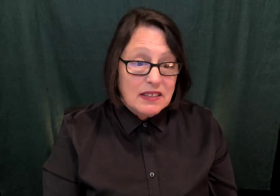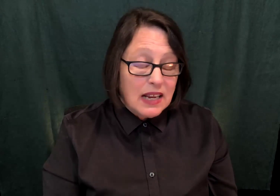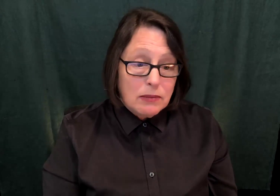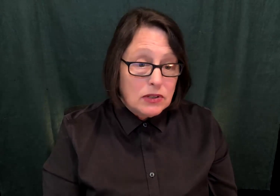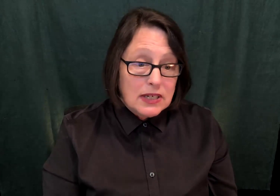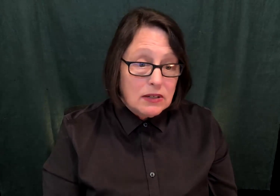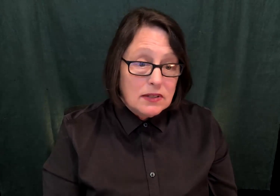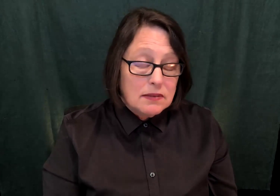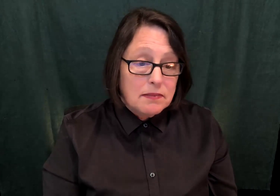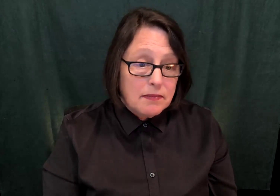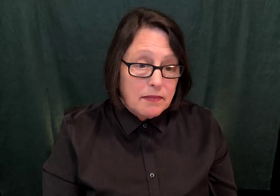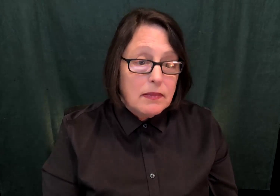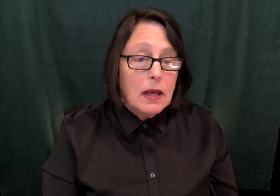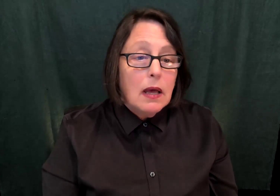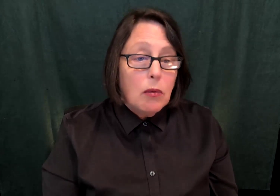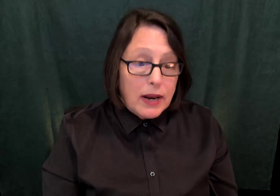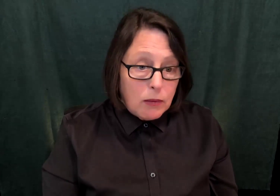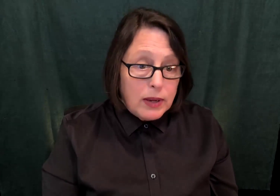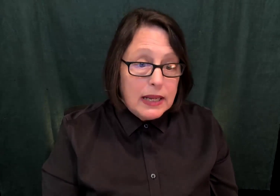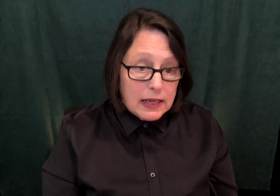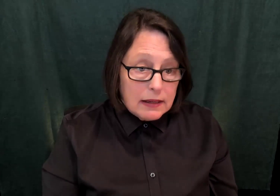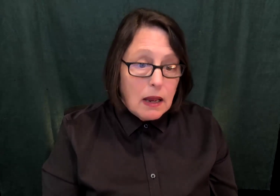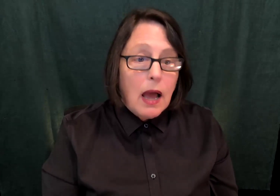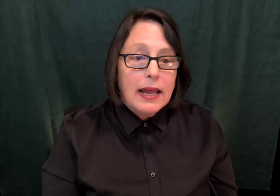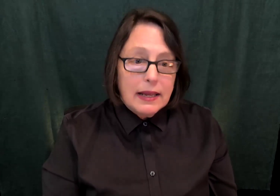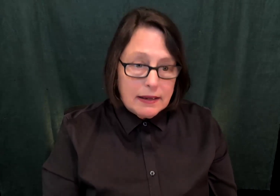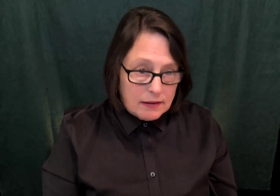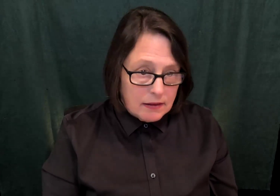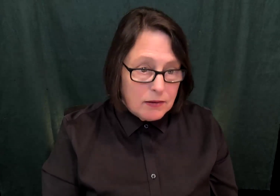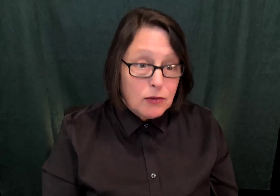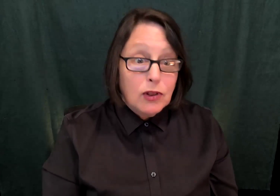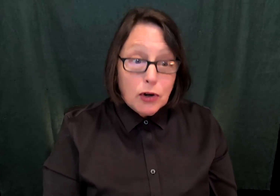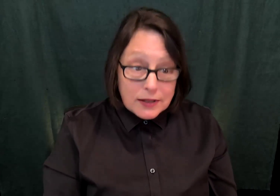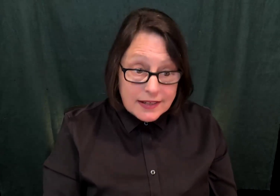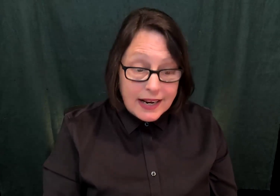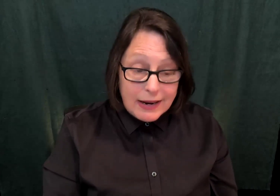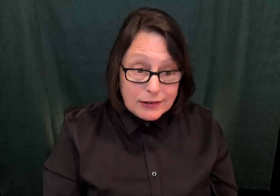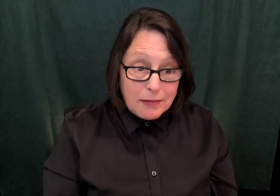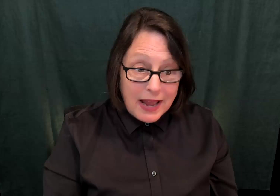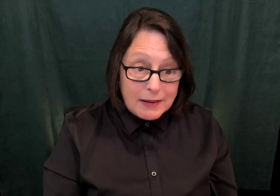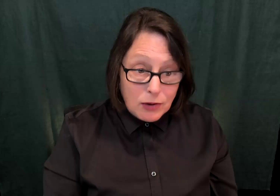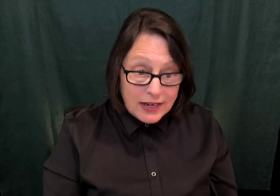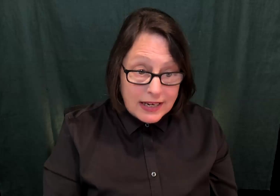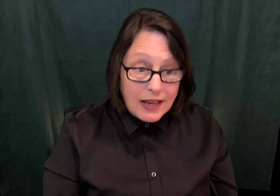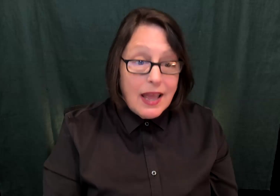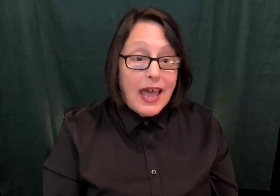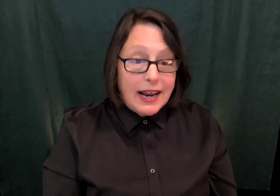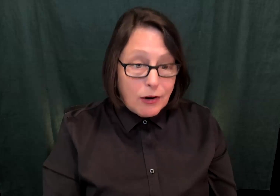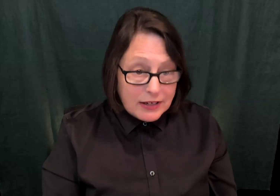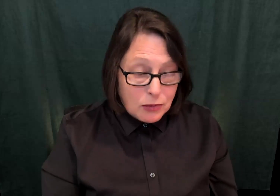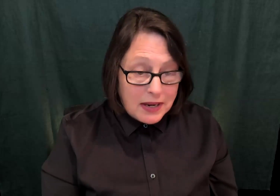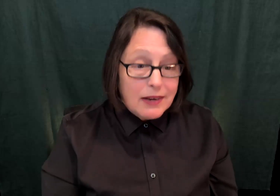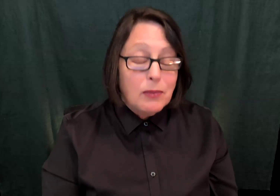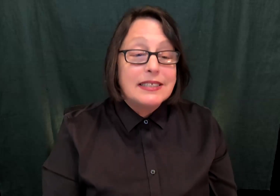have any sign language skills. When I went in, I learned sign language from that community, and